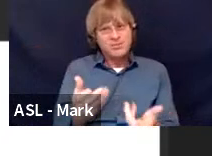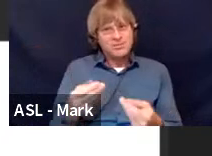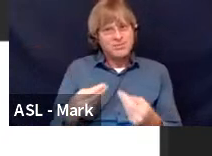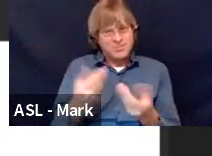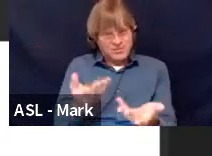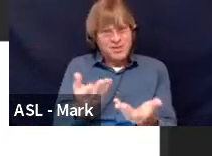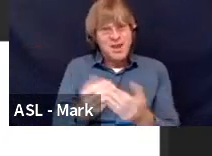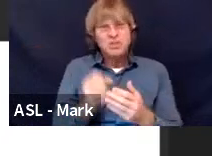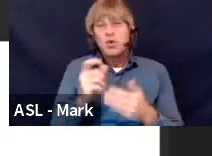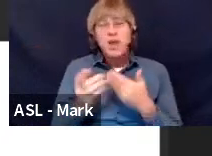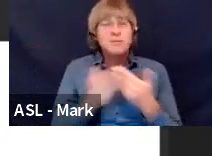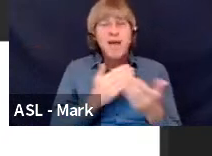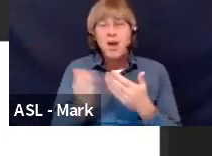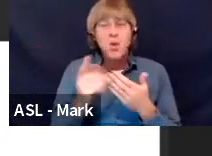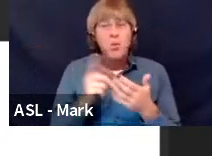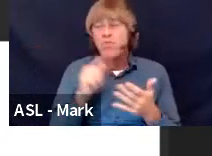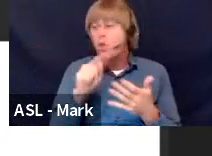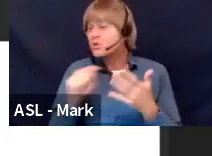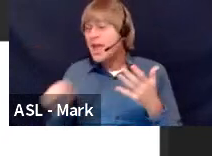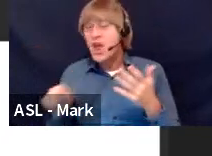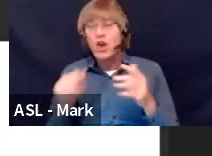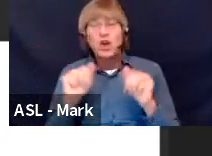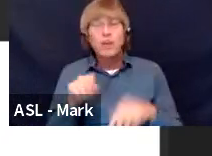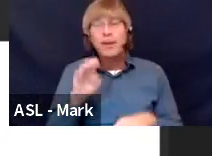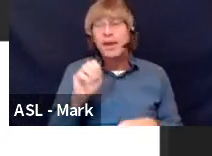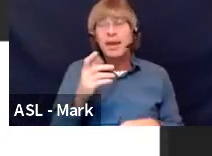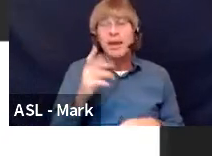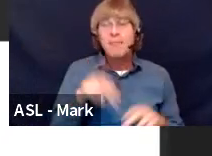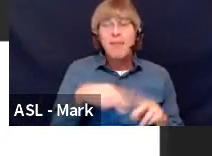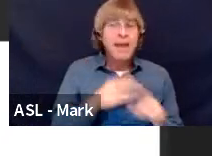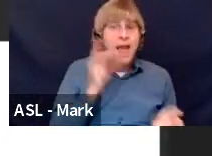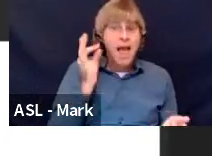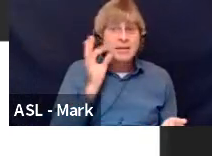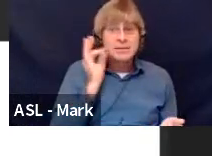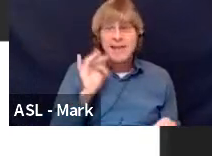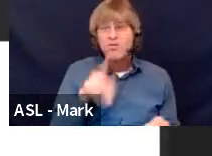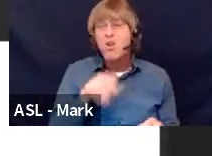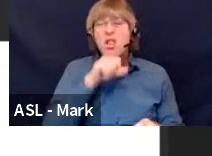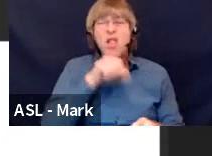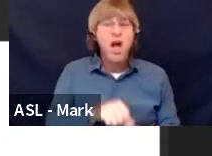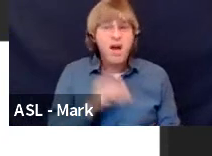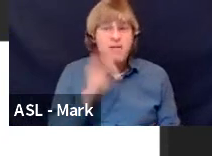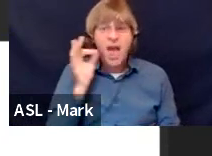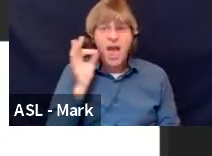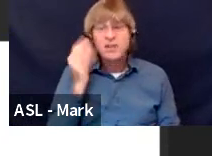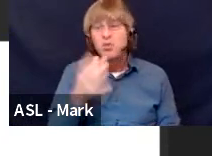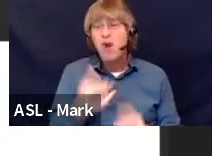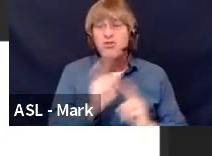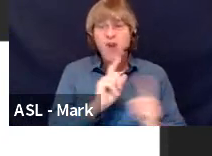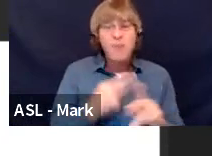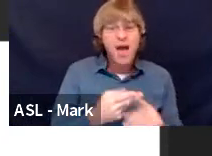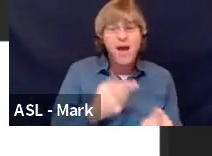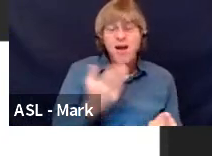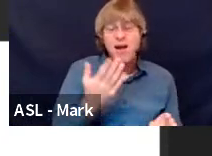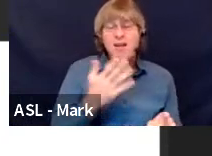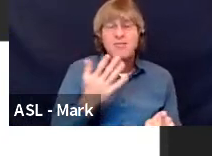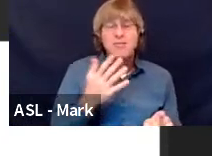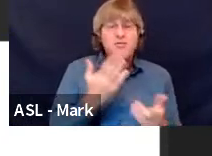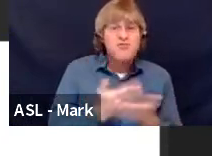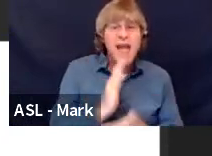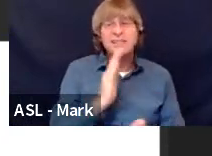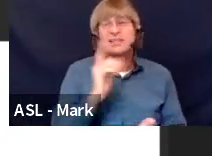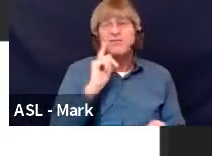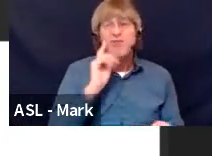so it doesn't matter what those things are. It can be about cats. If you love cats and you want to talk about rights